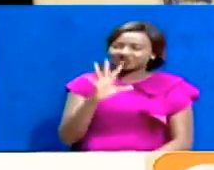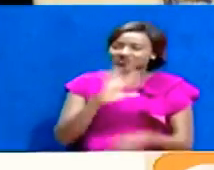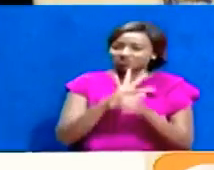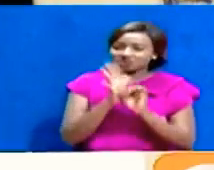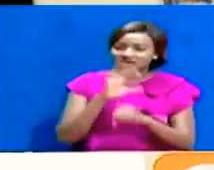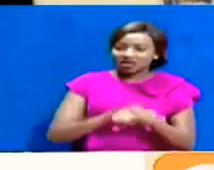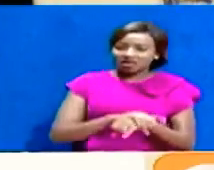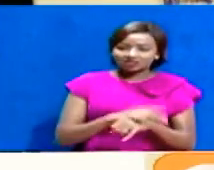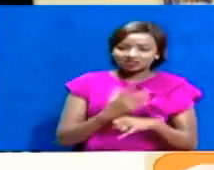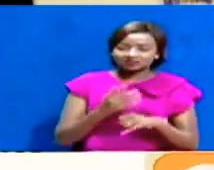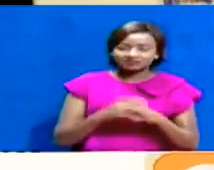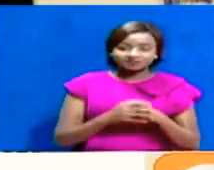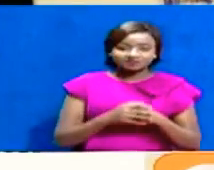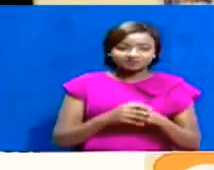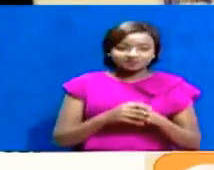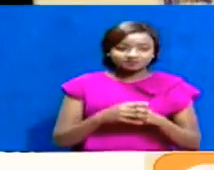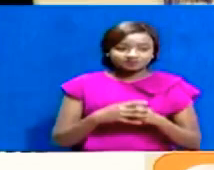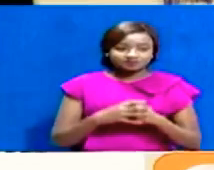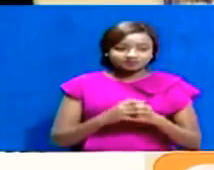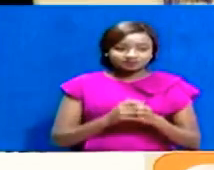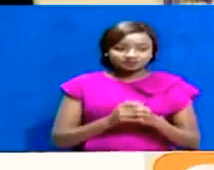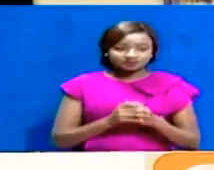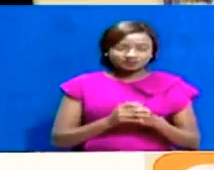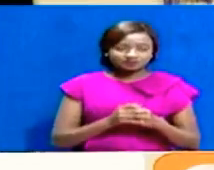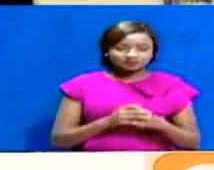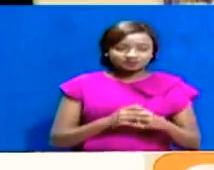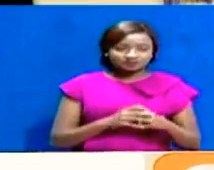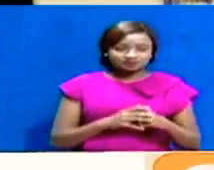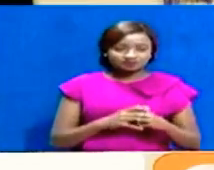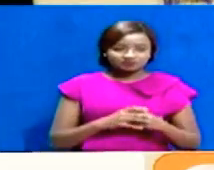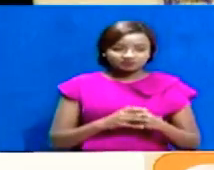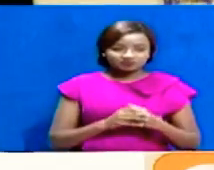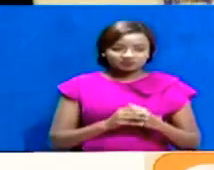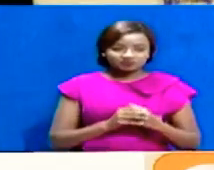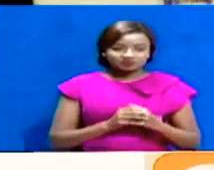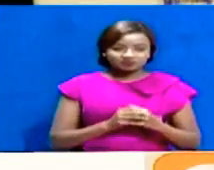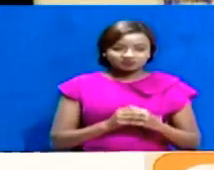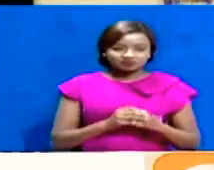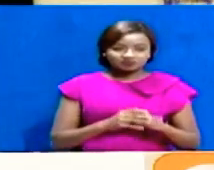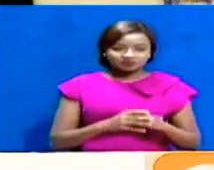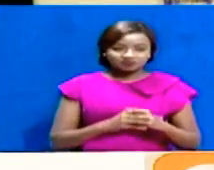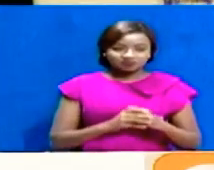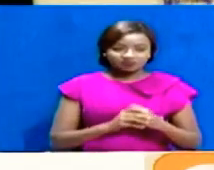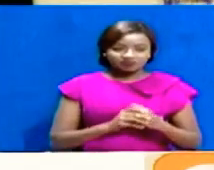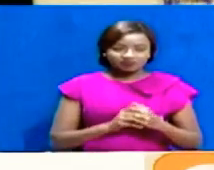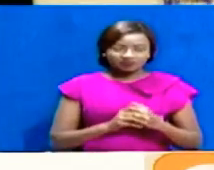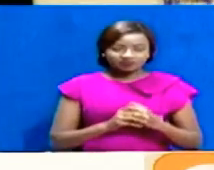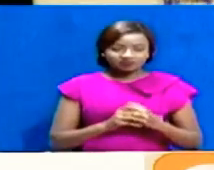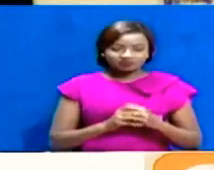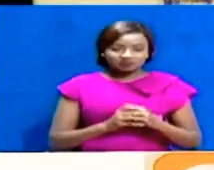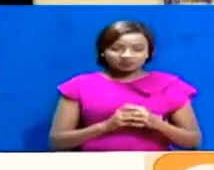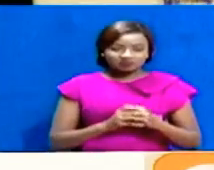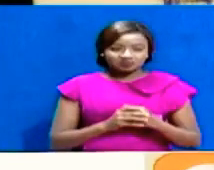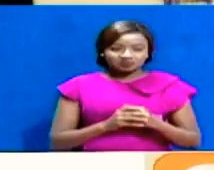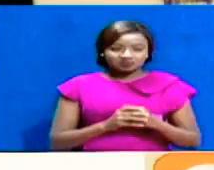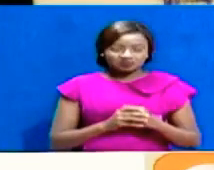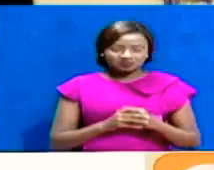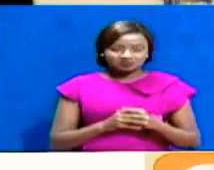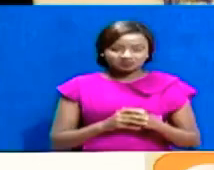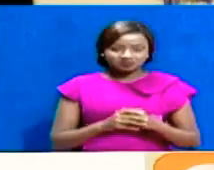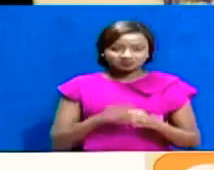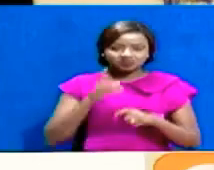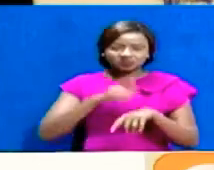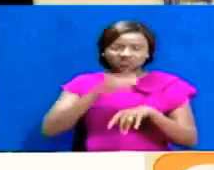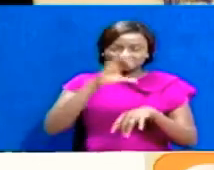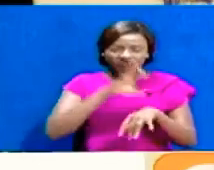first COVID, when you get your the first disease, let's call it, you do